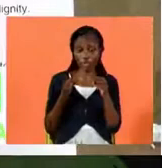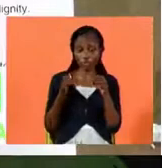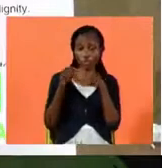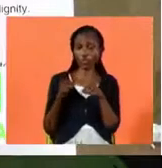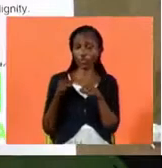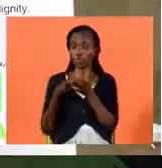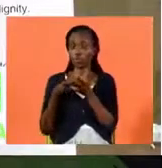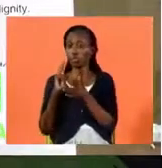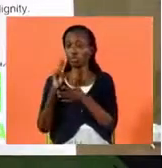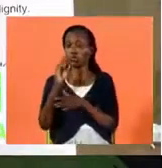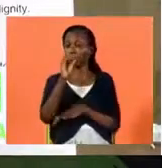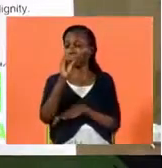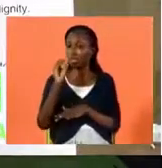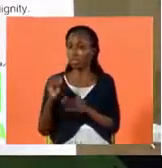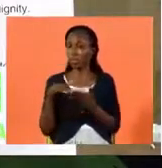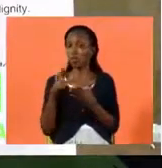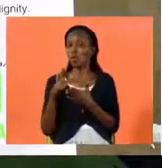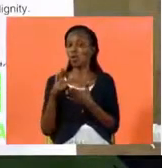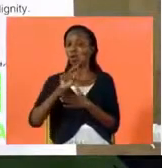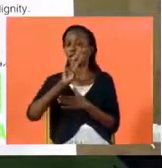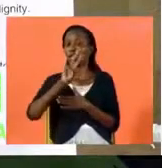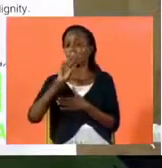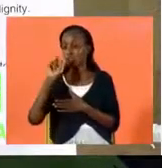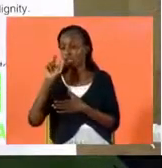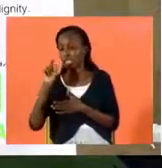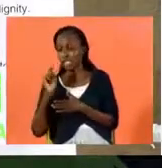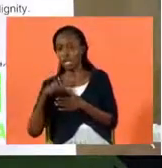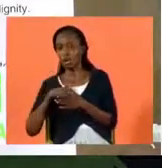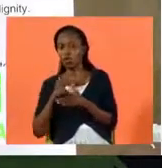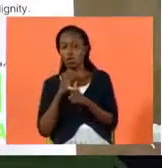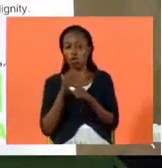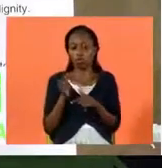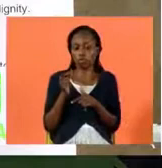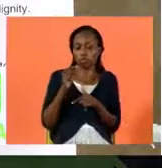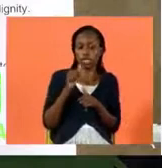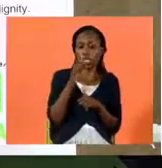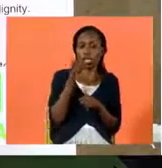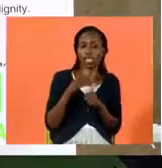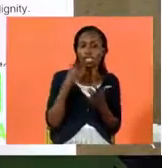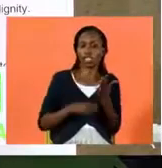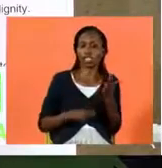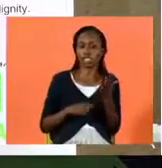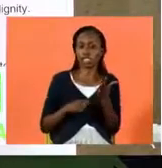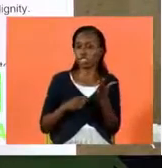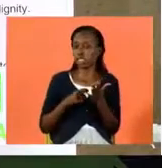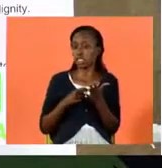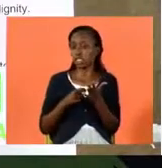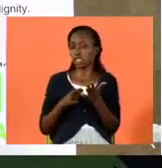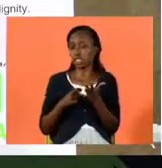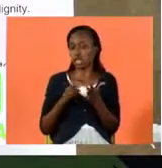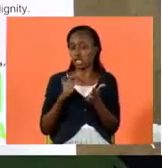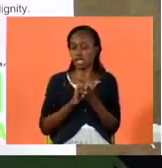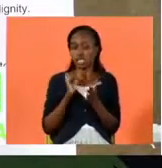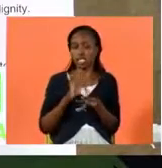pay 2% more on our VAT, or have another tax applied across the board that